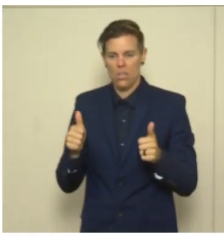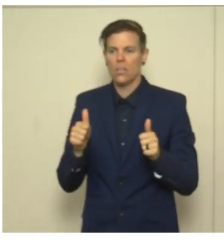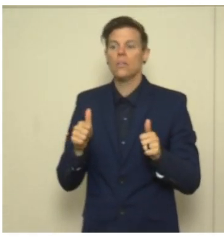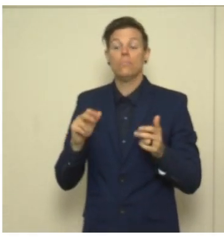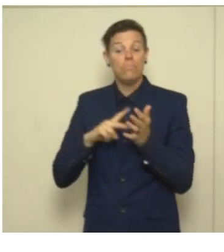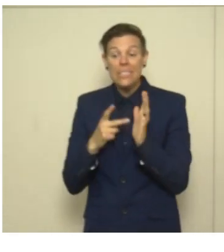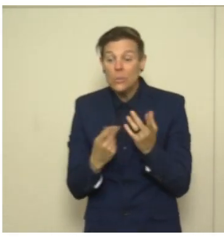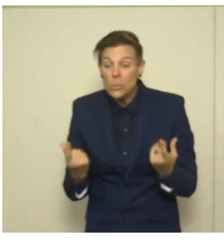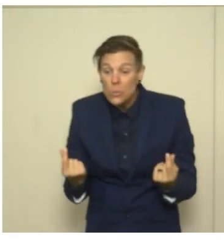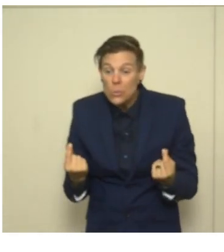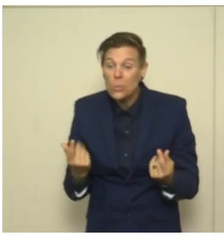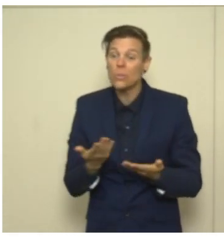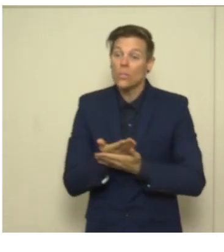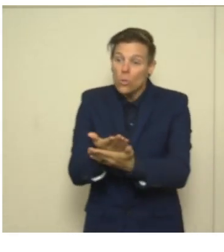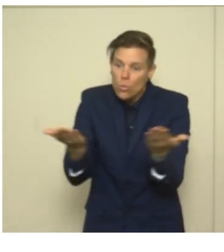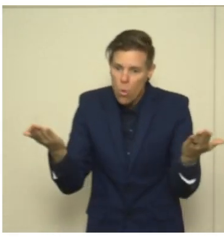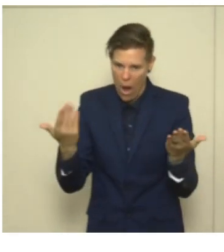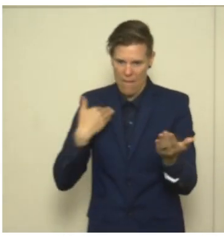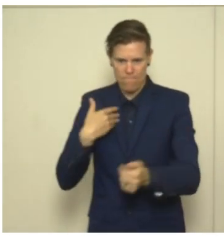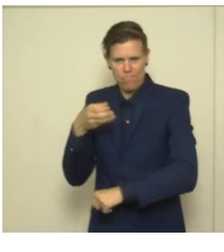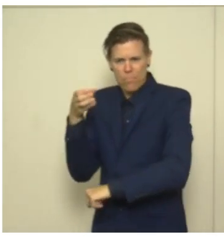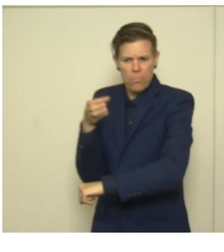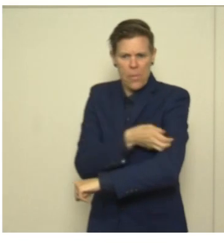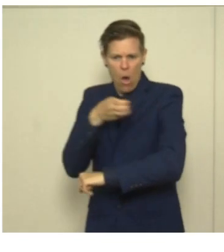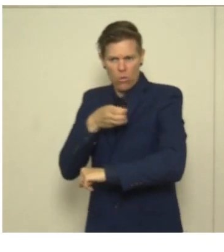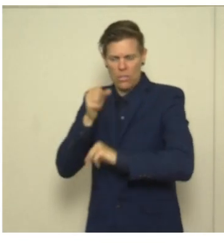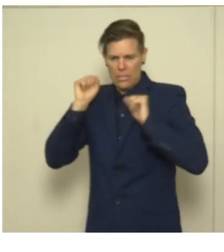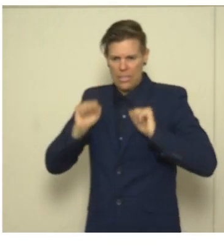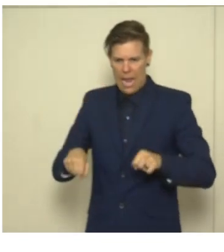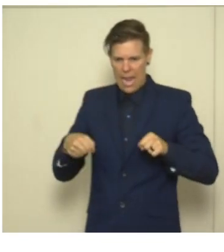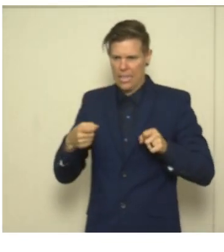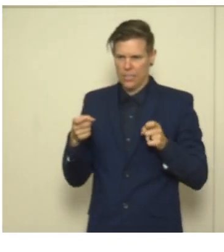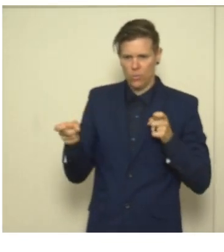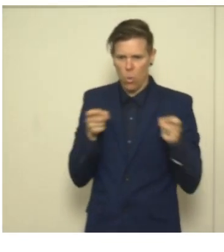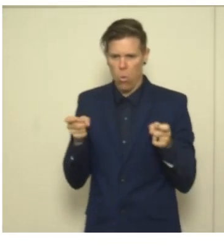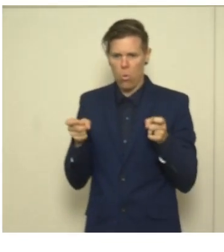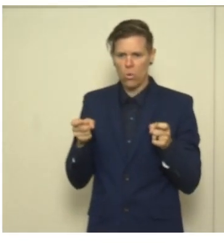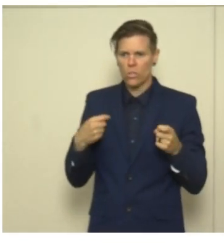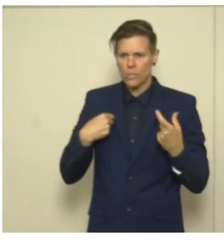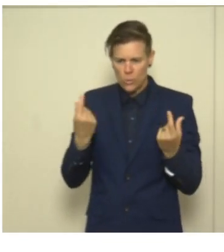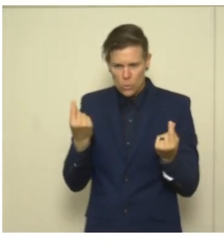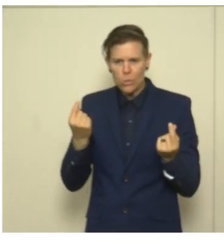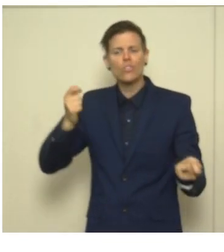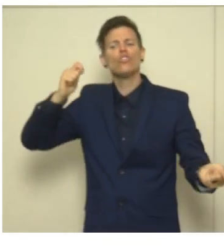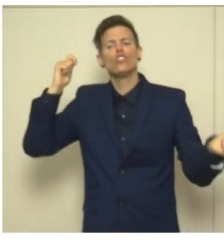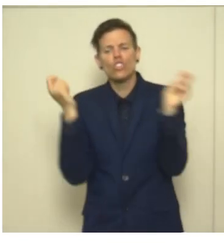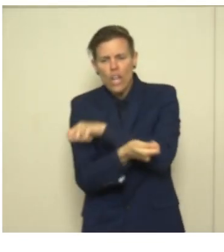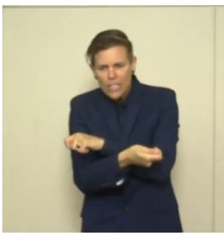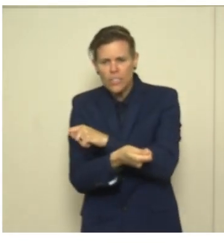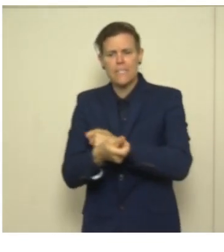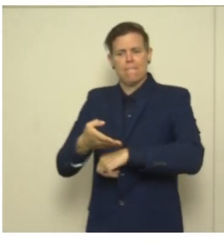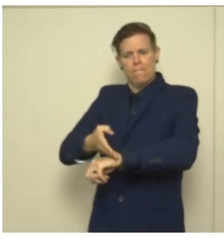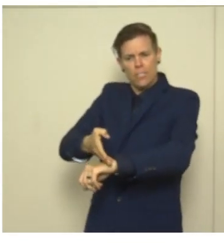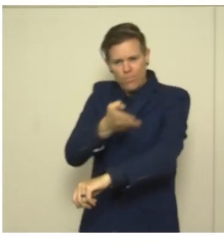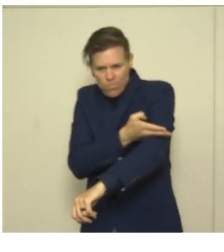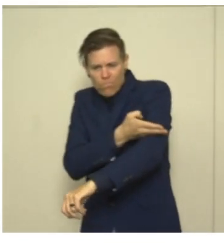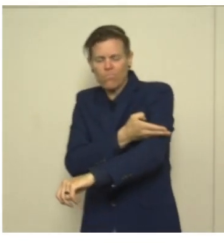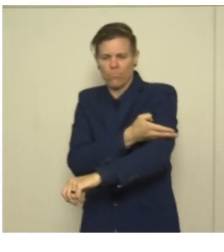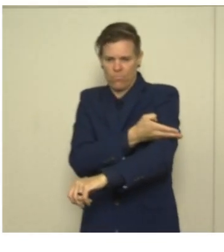ourselves to change that trajectory as quickly as possible. And I also want to tell you, I want to shout out to the business